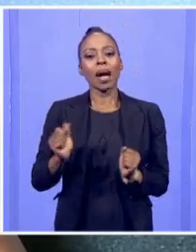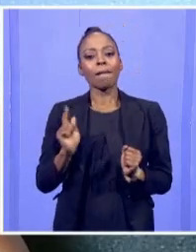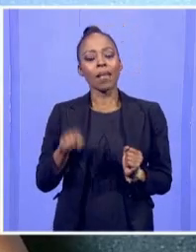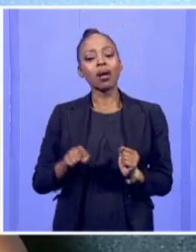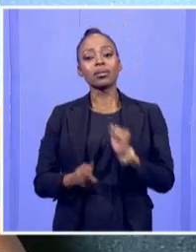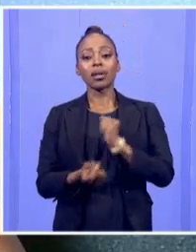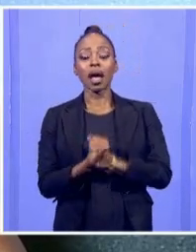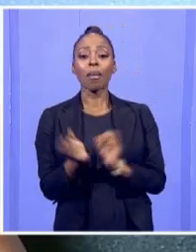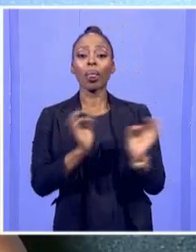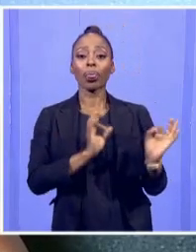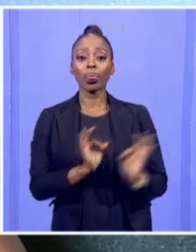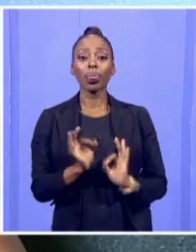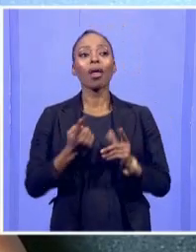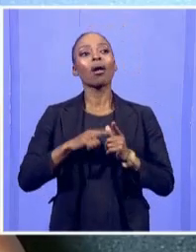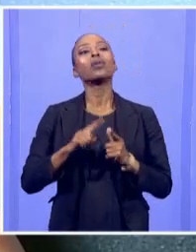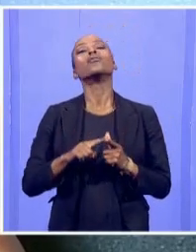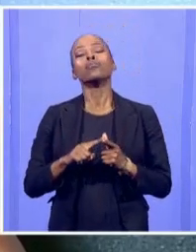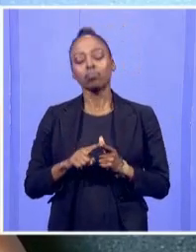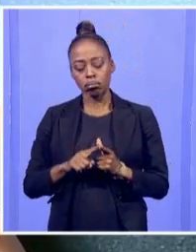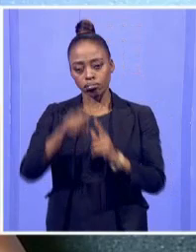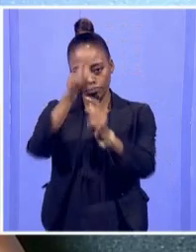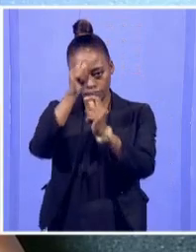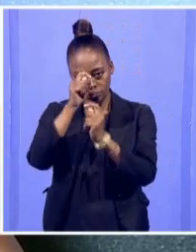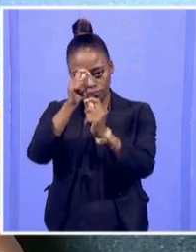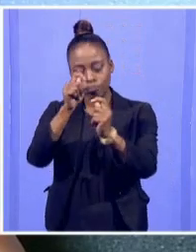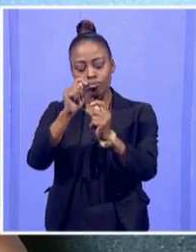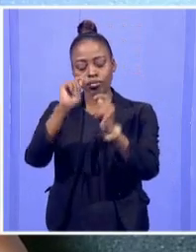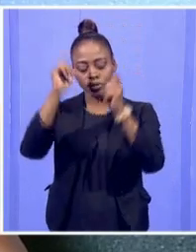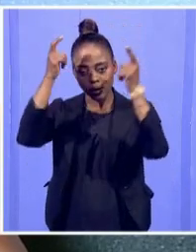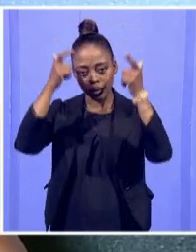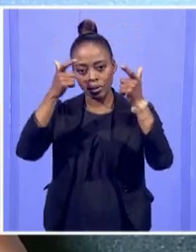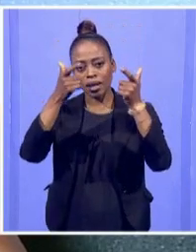on, and then eventually it was recognized as a queenship.